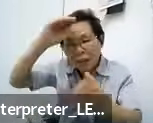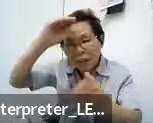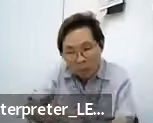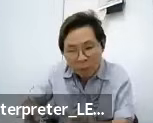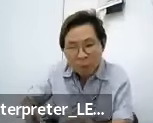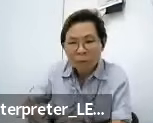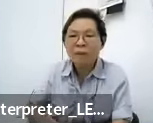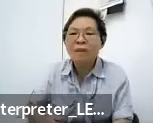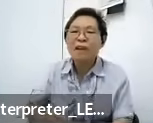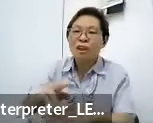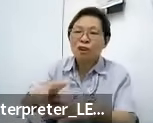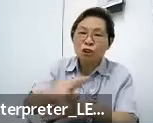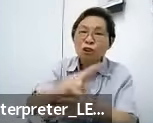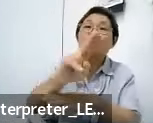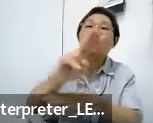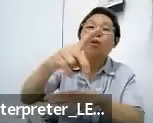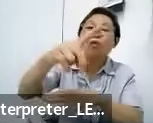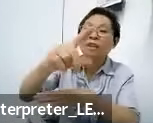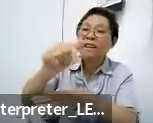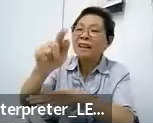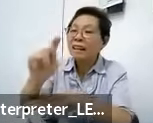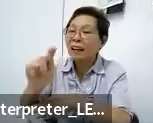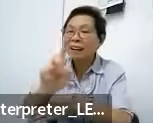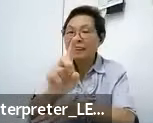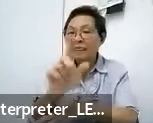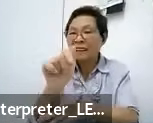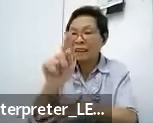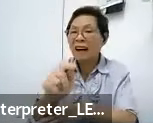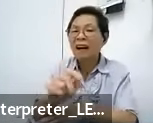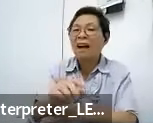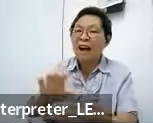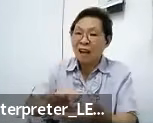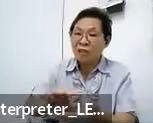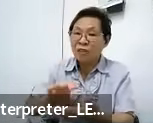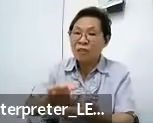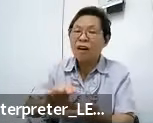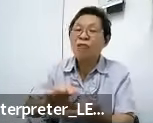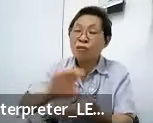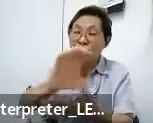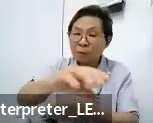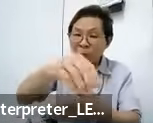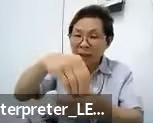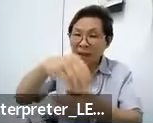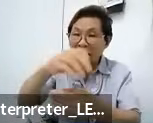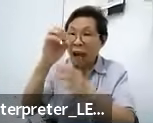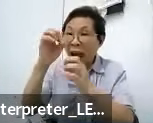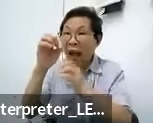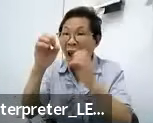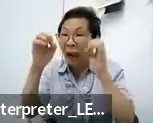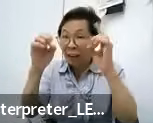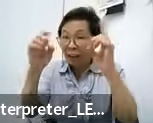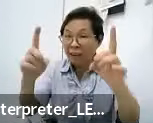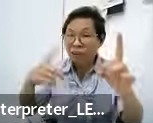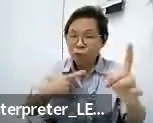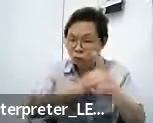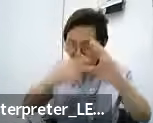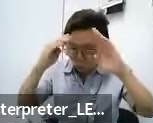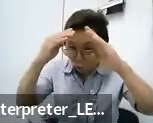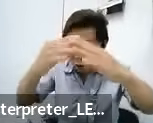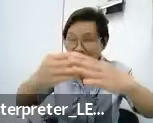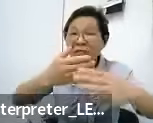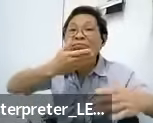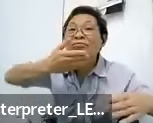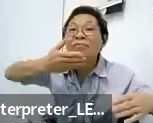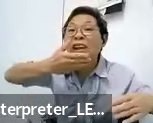effective use of data, and investment in education. So our focus should be on the youngest and the